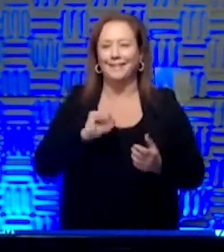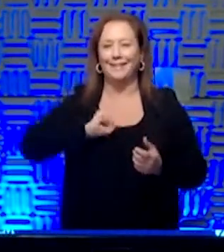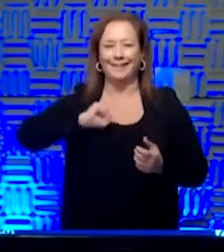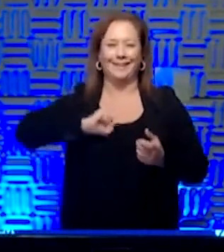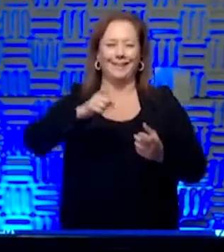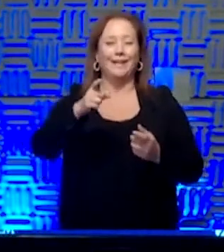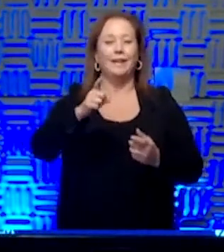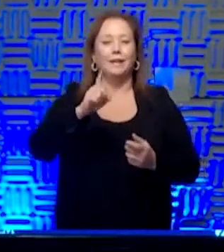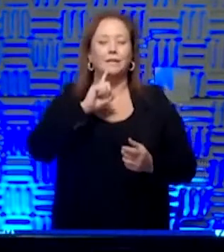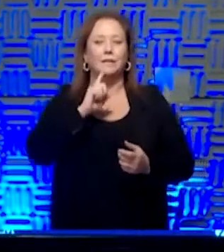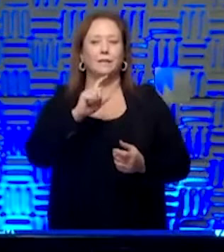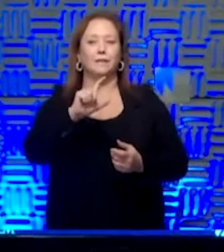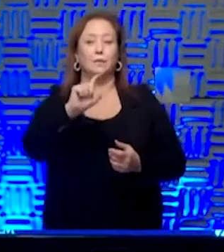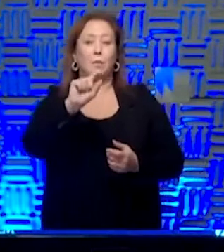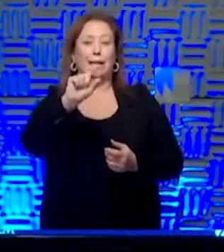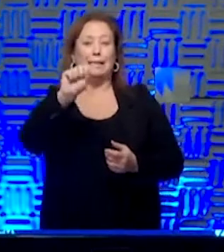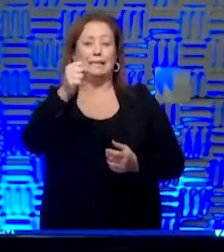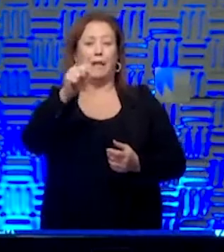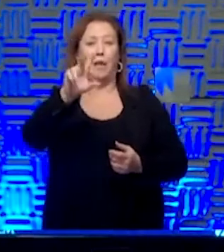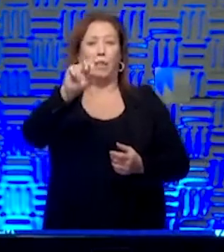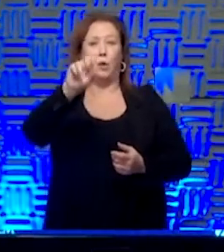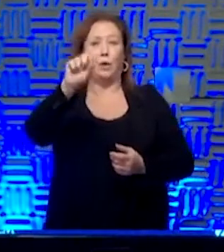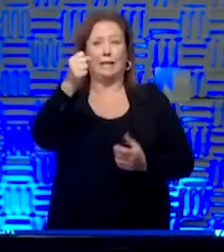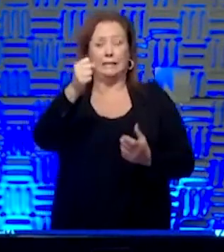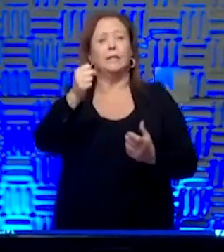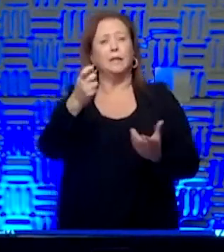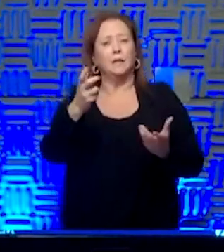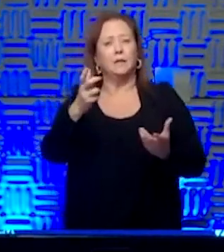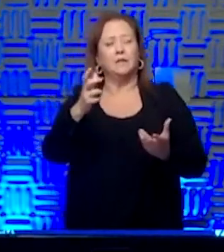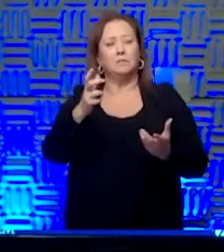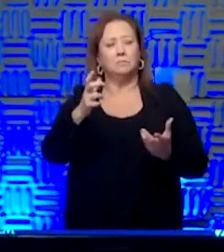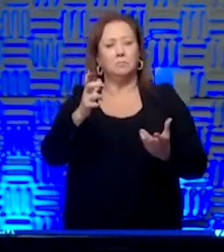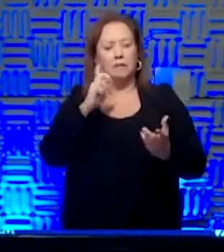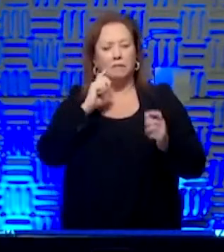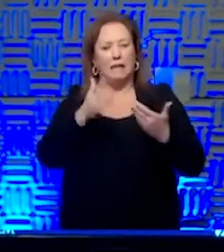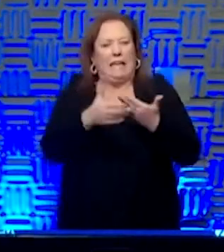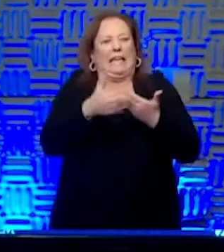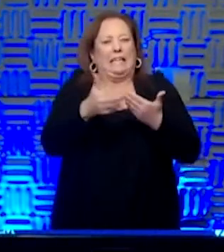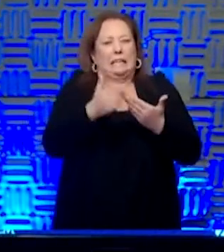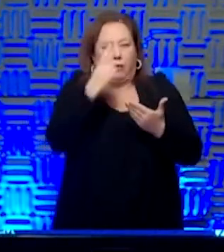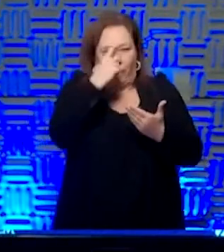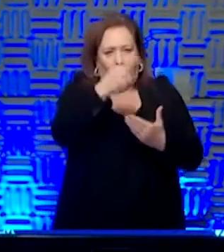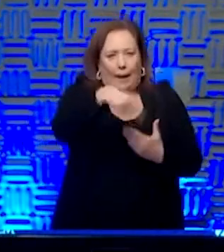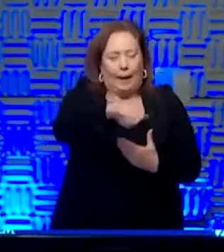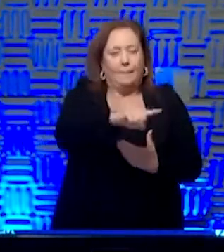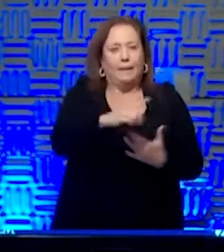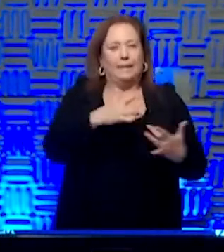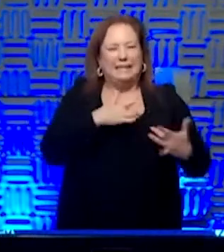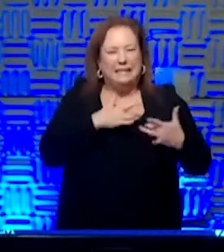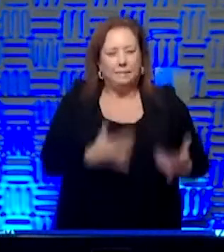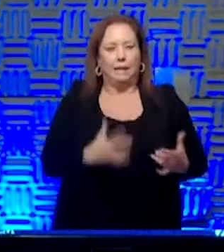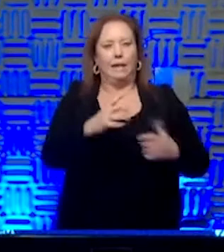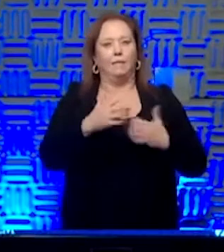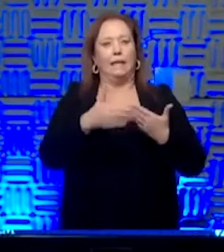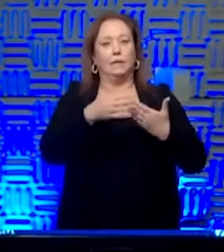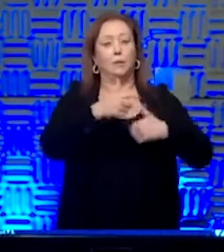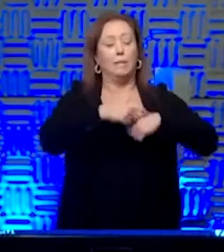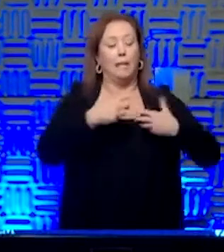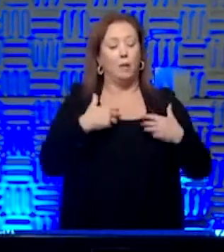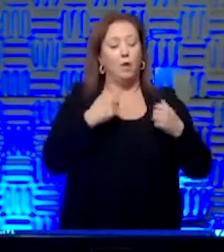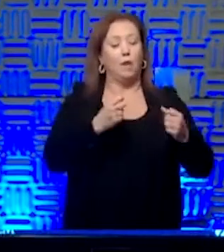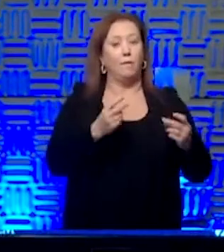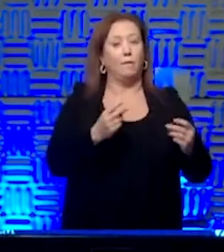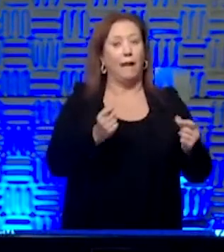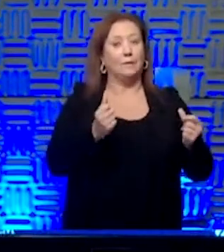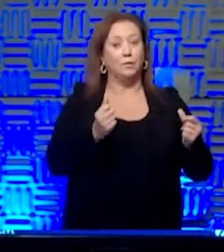up until the 20s or 30s tend to have a much easier course with this. Now, not all together, but tend to have a little bit easier course. They may recover a little